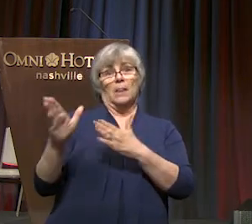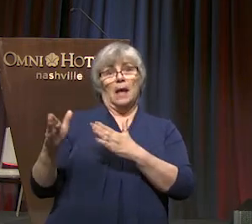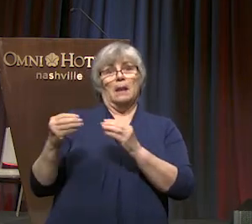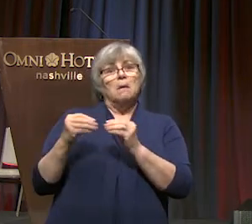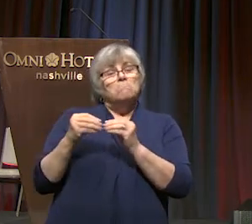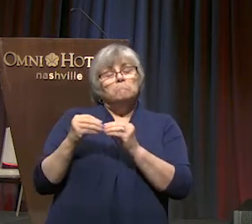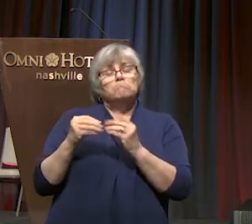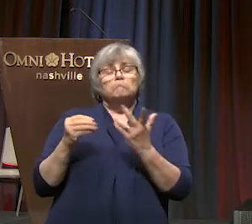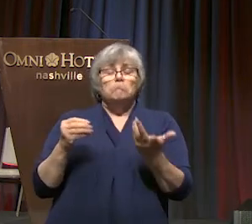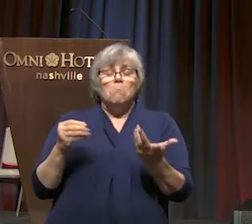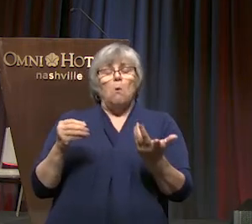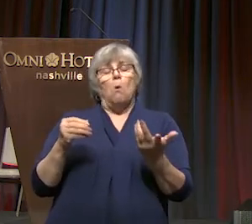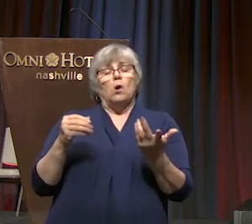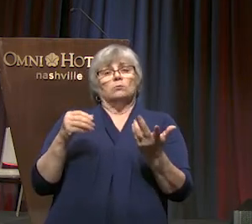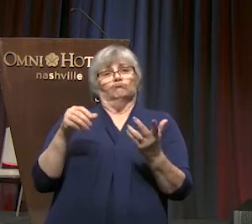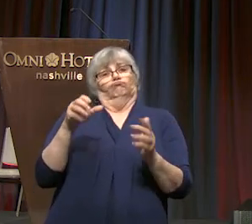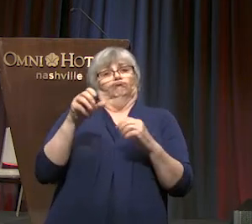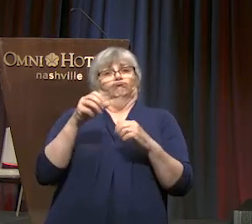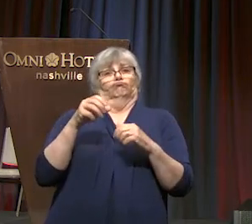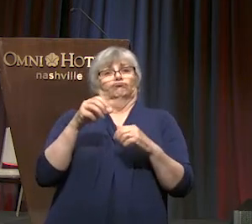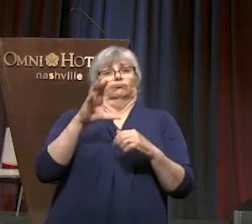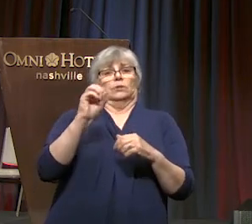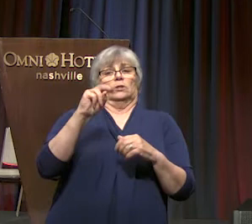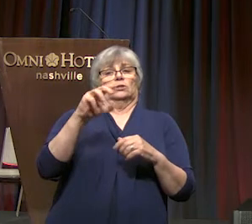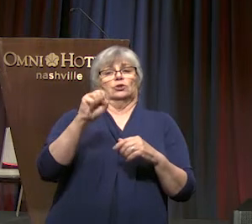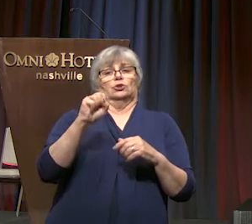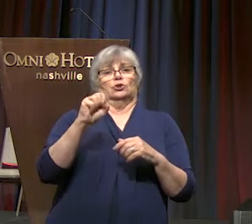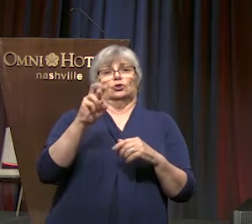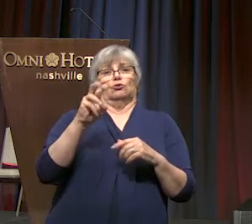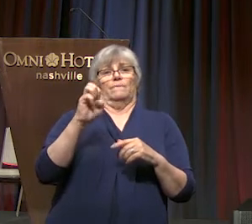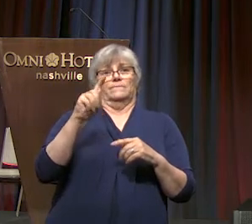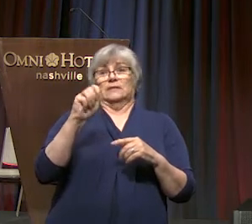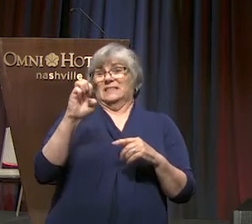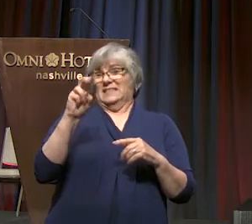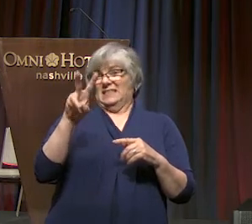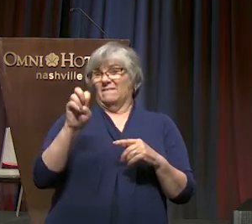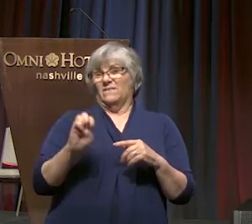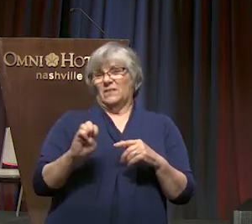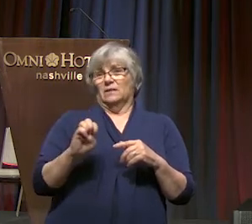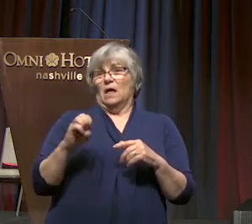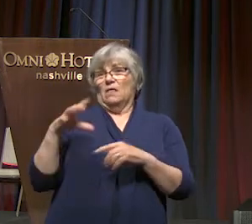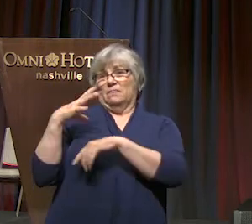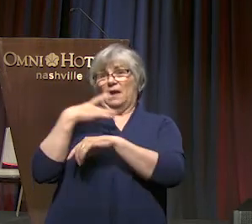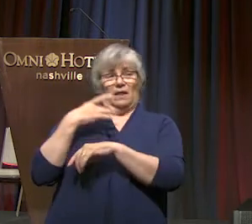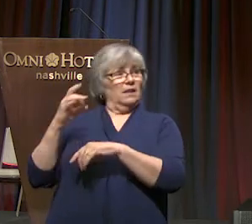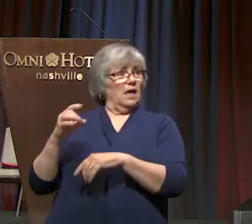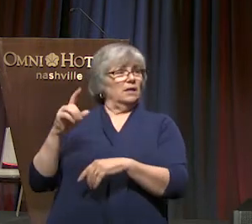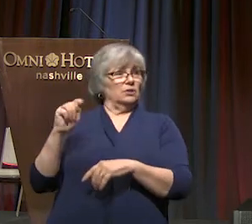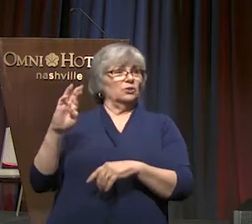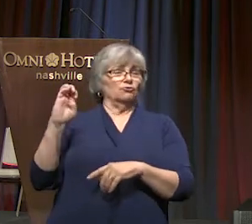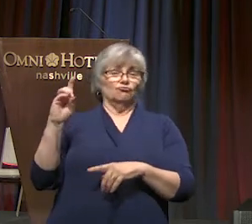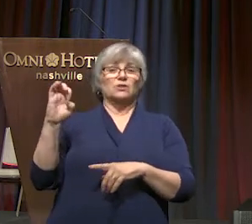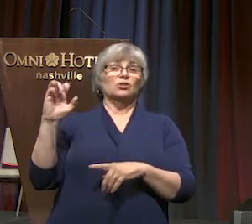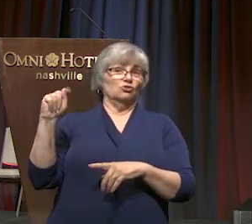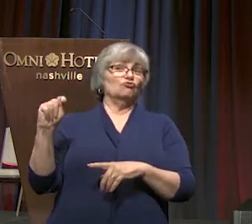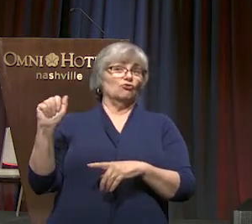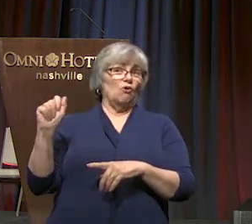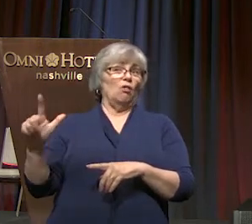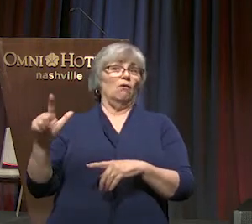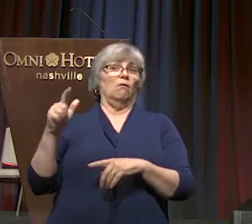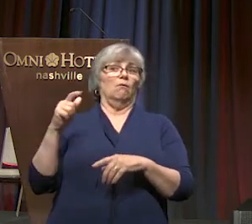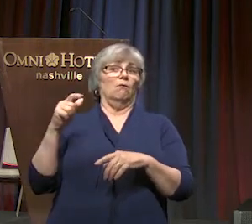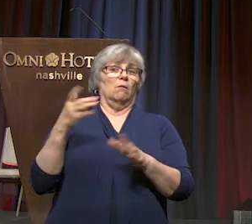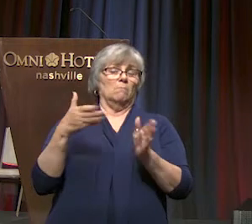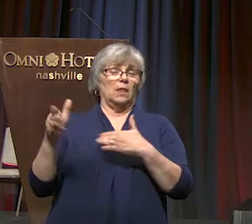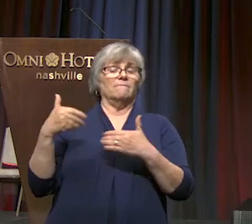places like Russia, they like the traditional plan very much. They say that